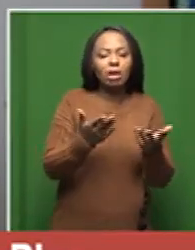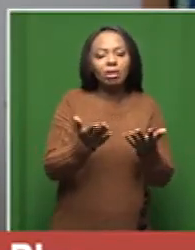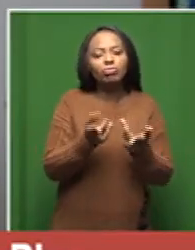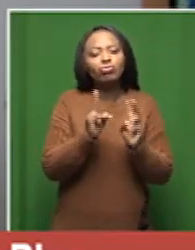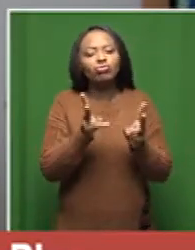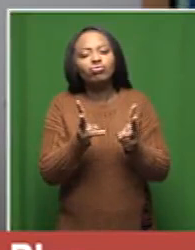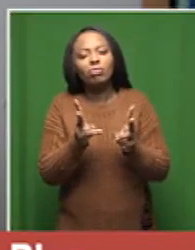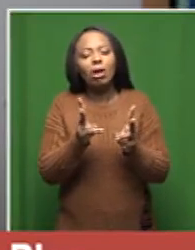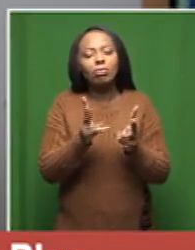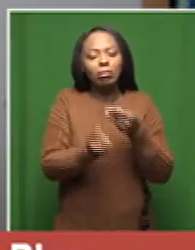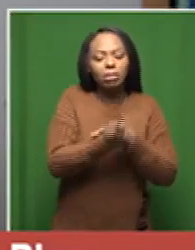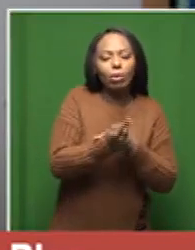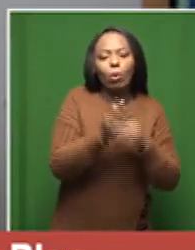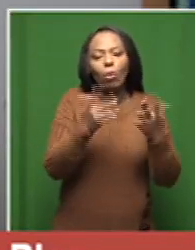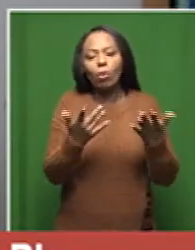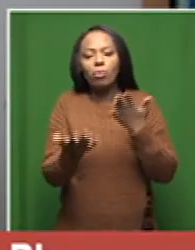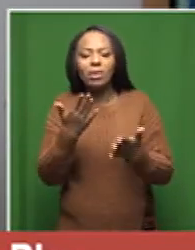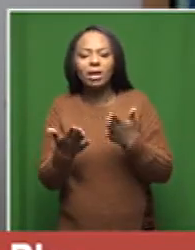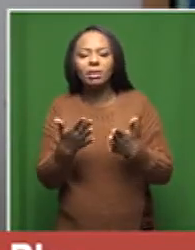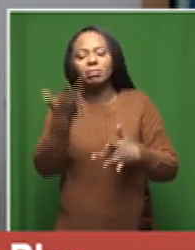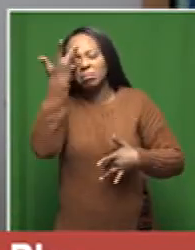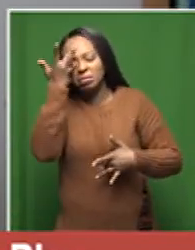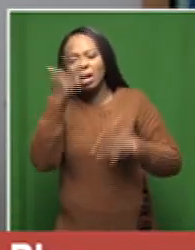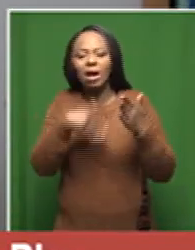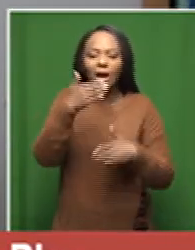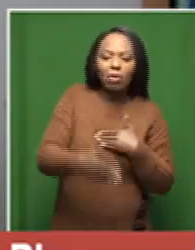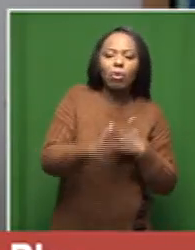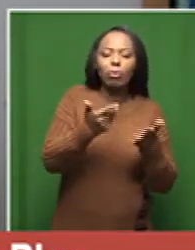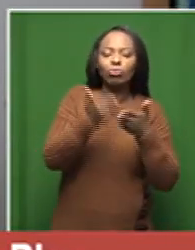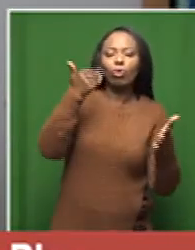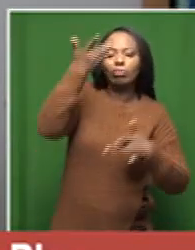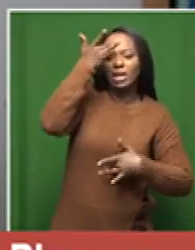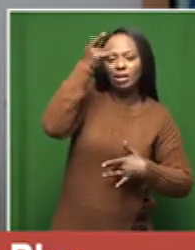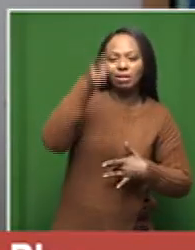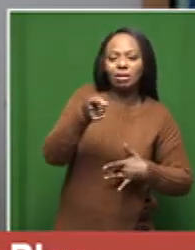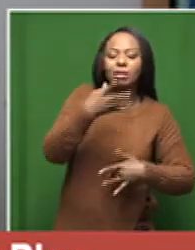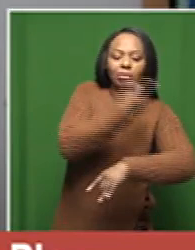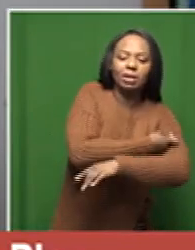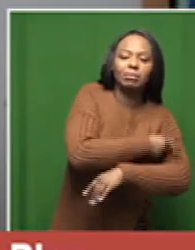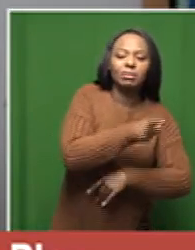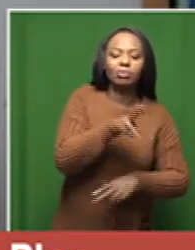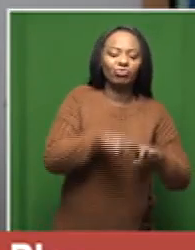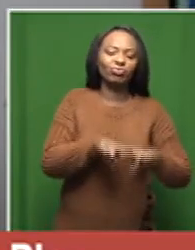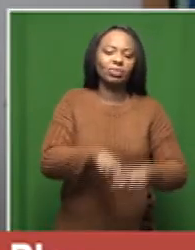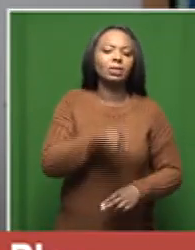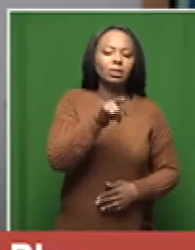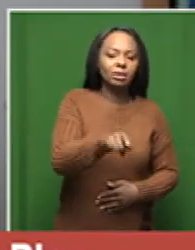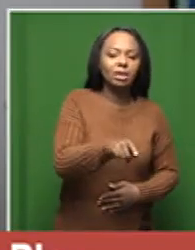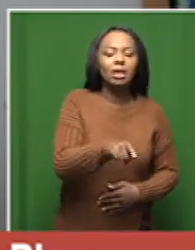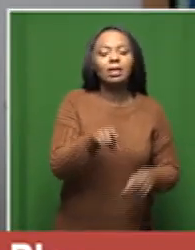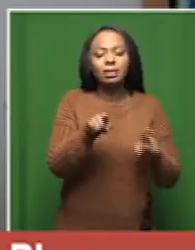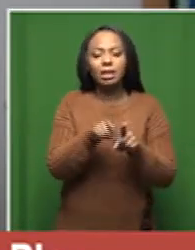associated, or is it due to the vaccine, what we call causatively associated? And all these adverse events have